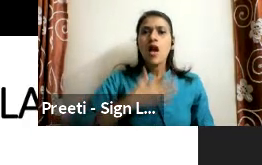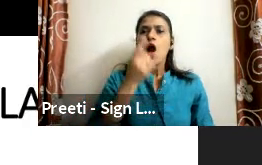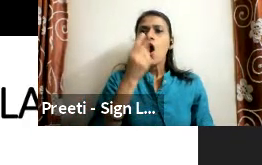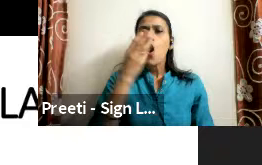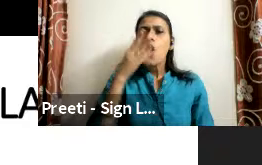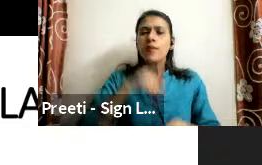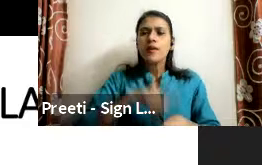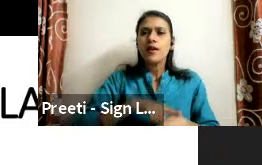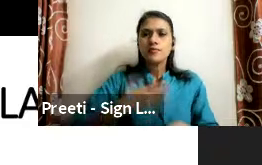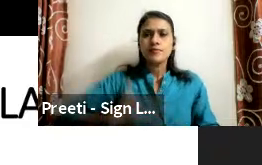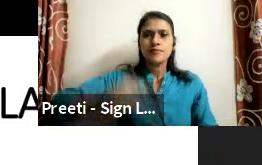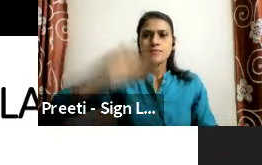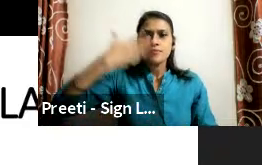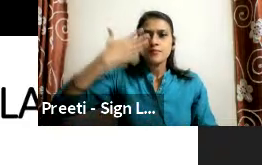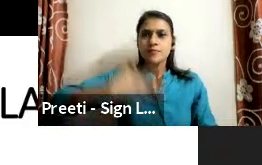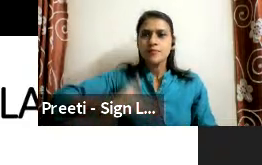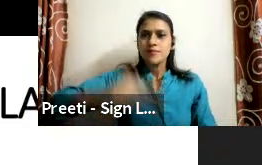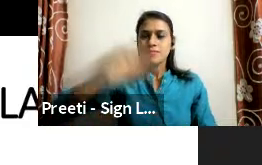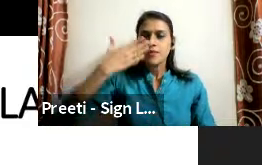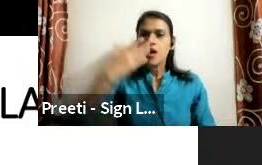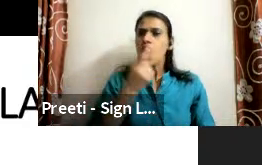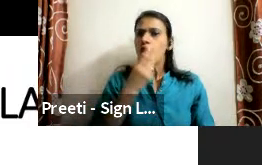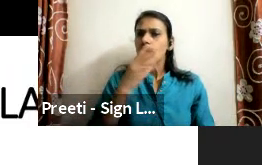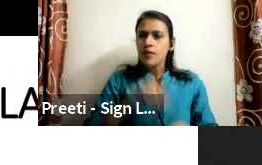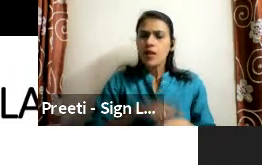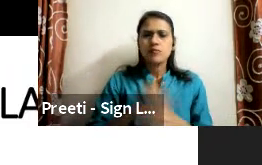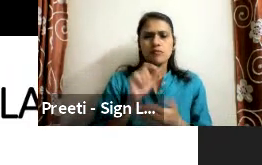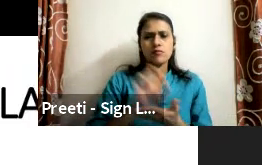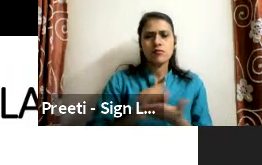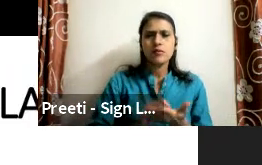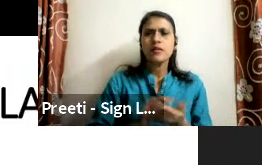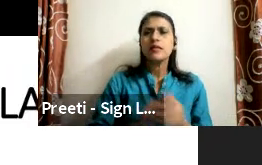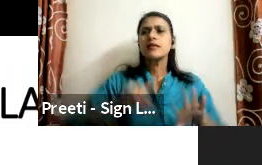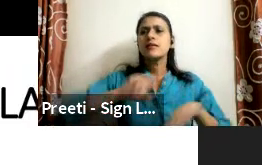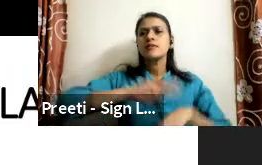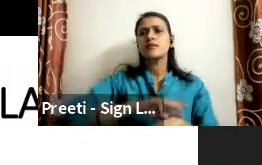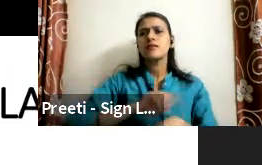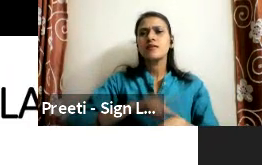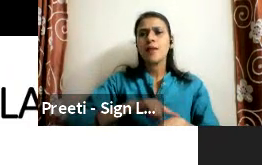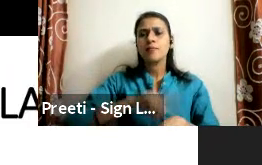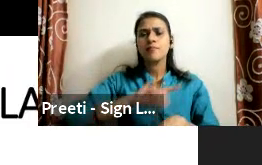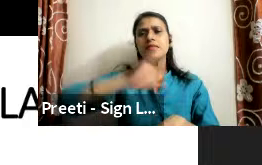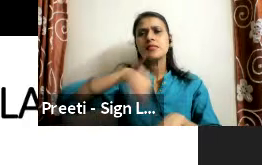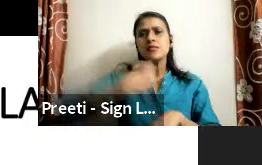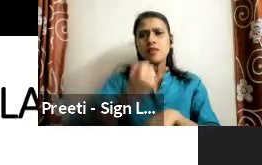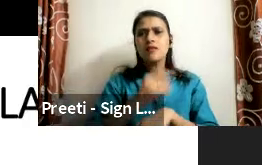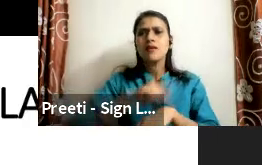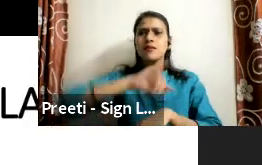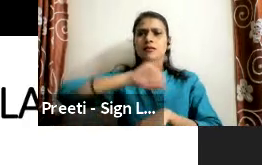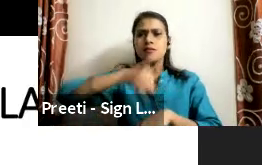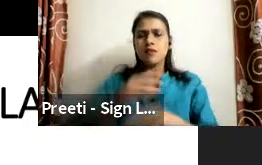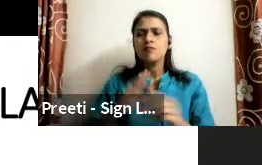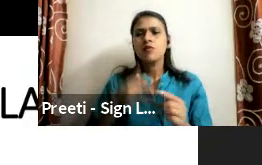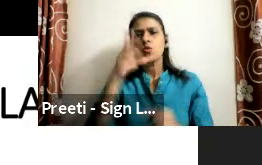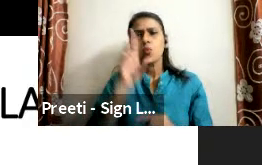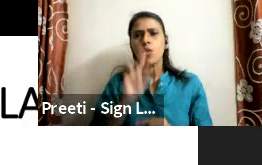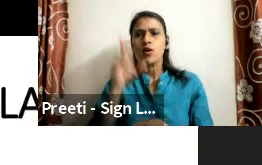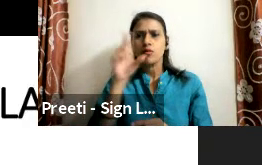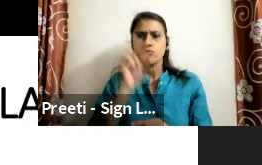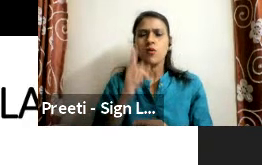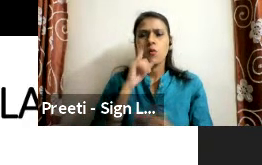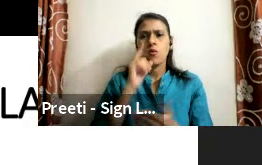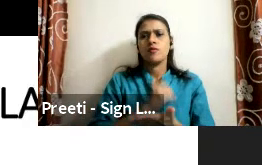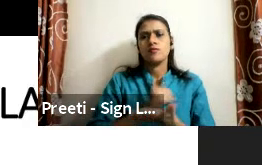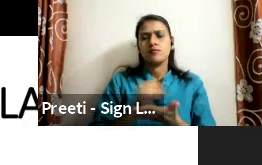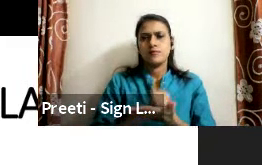your respiratory rate. Do this 6 hourly. Okay. So taking it that most of